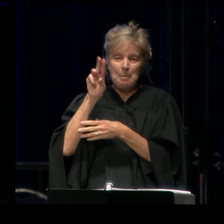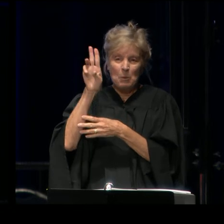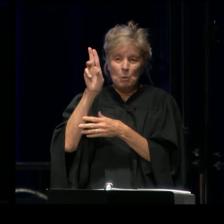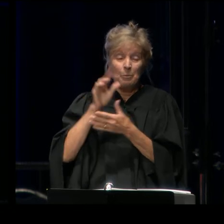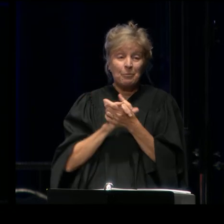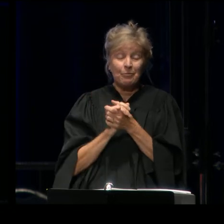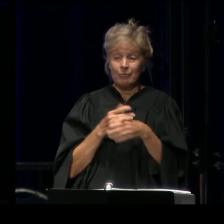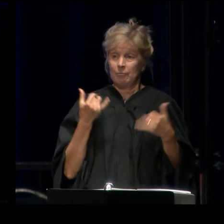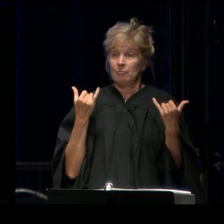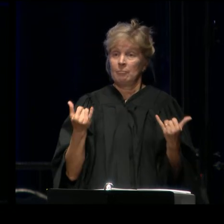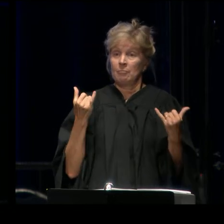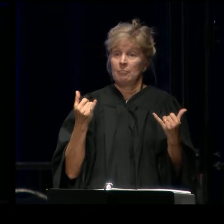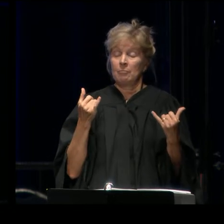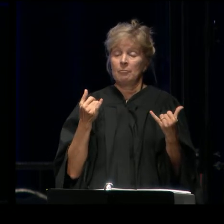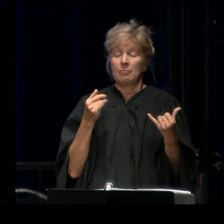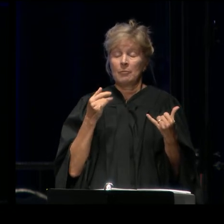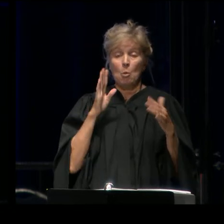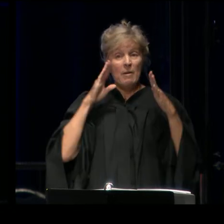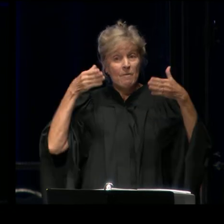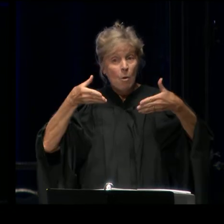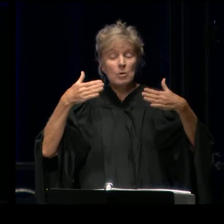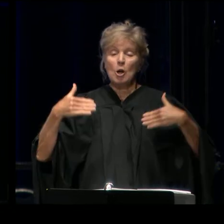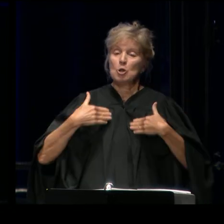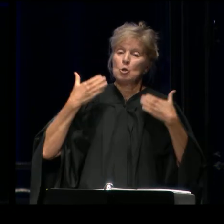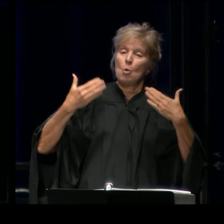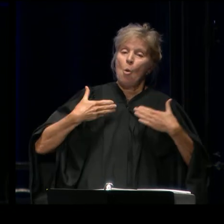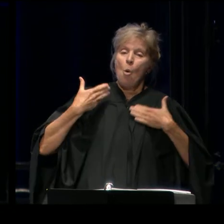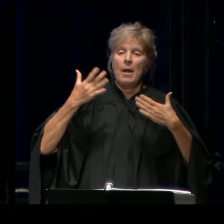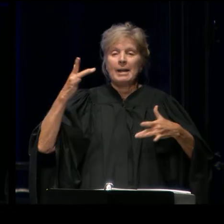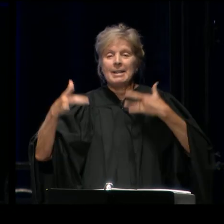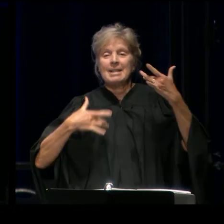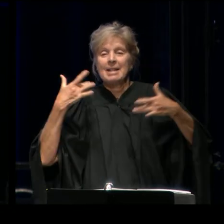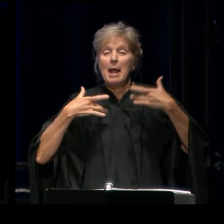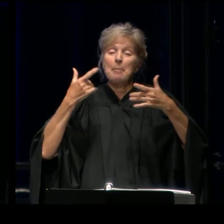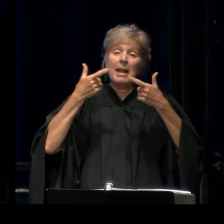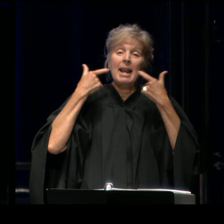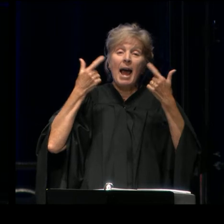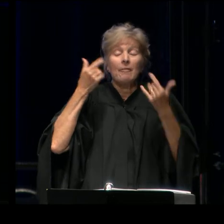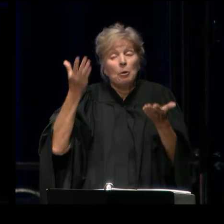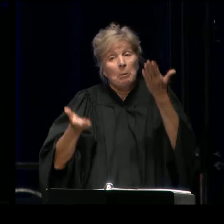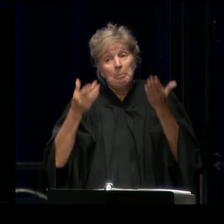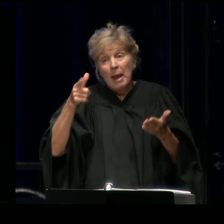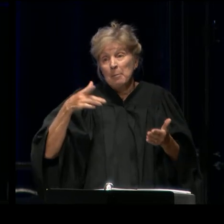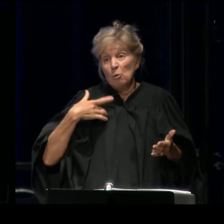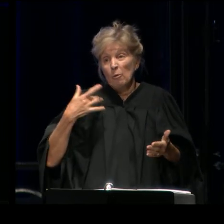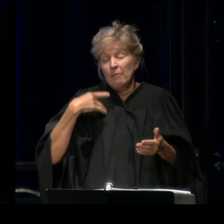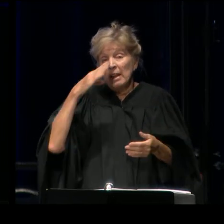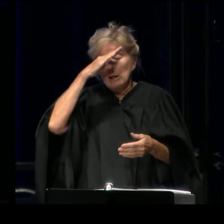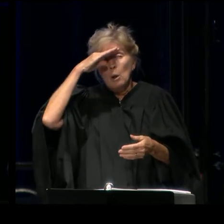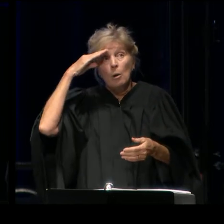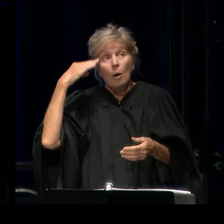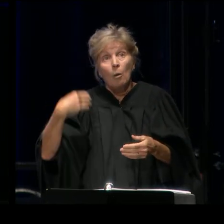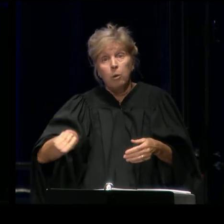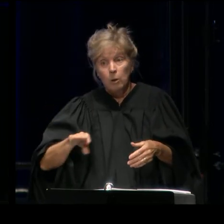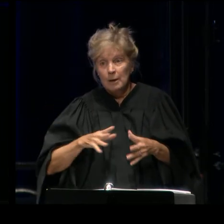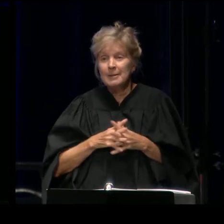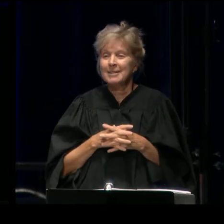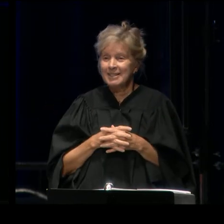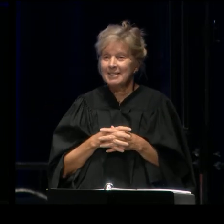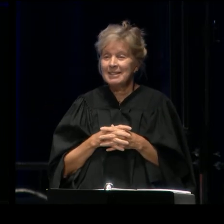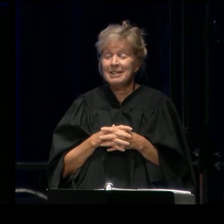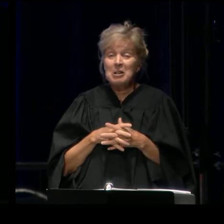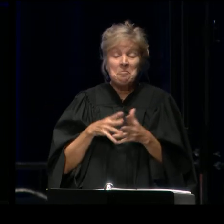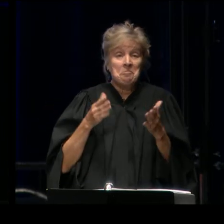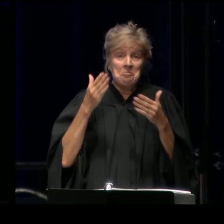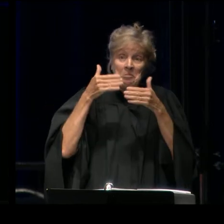moment is about joy, excitement, laughter, perhaps a little relief too. We don't always know